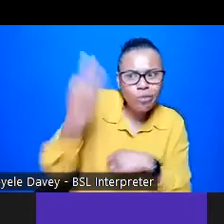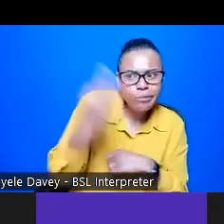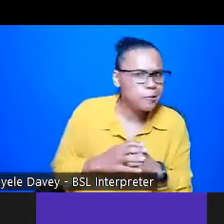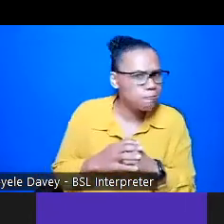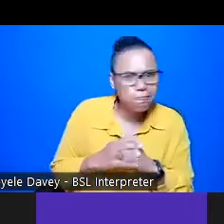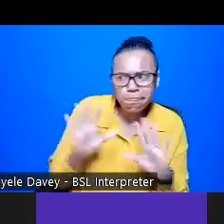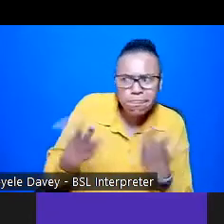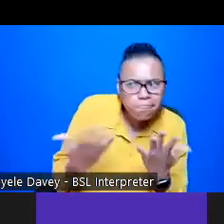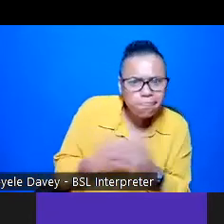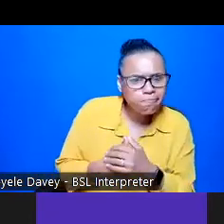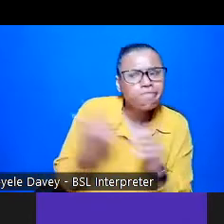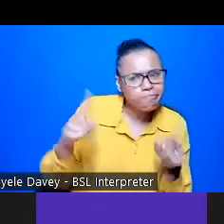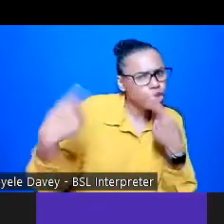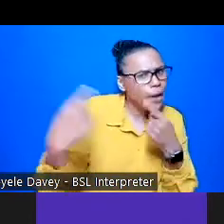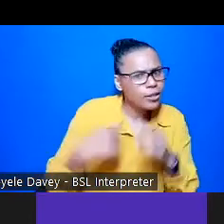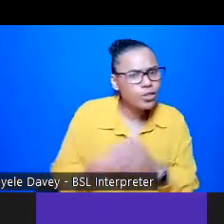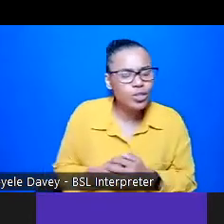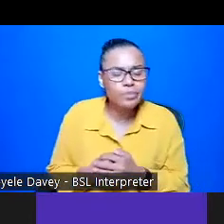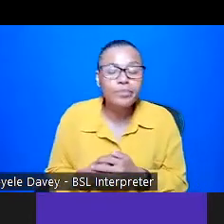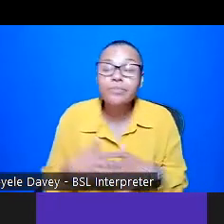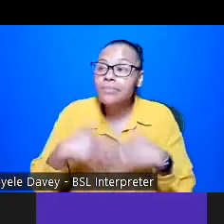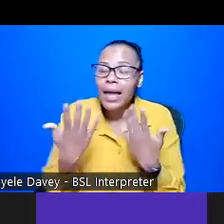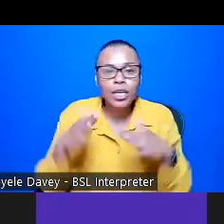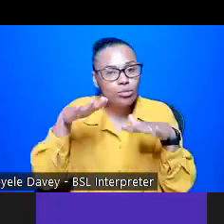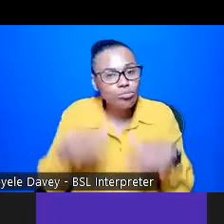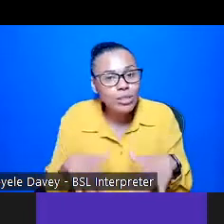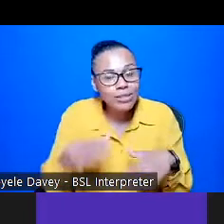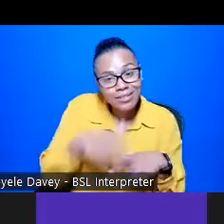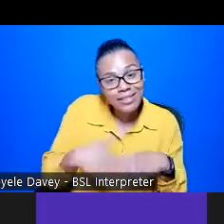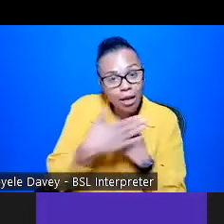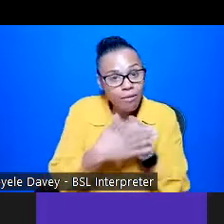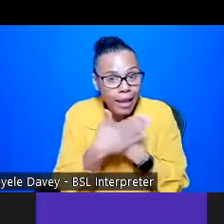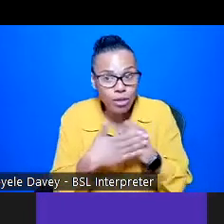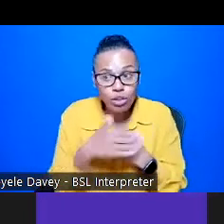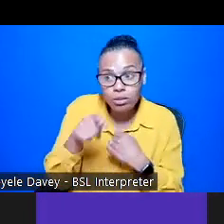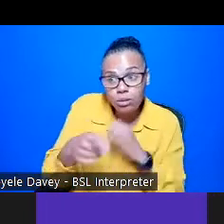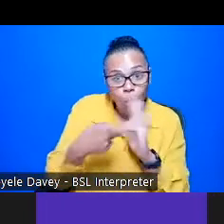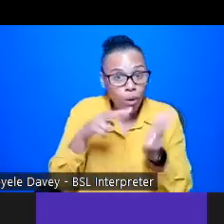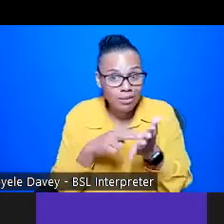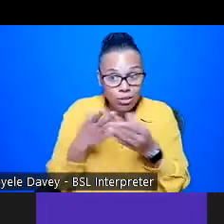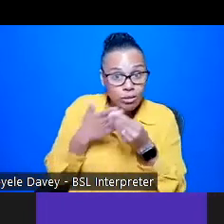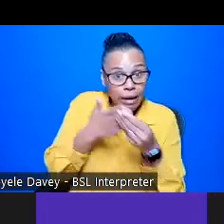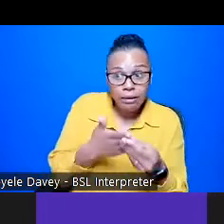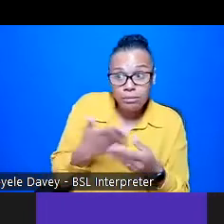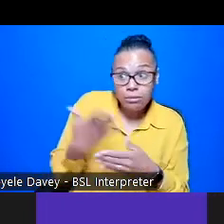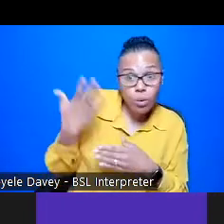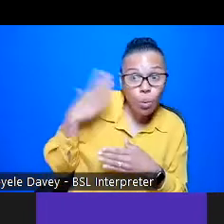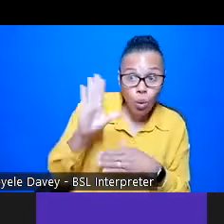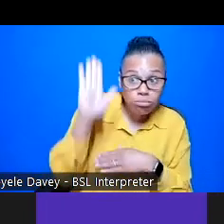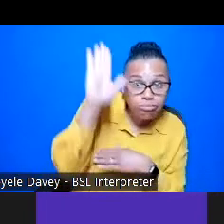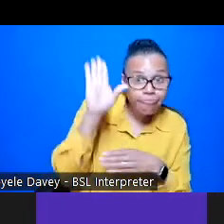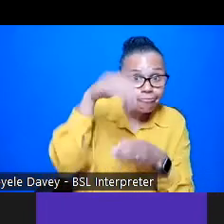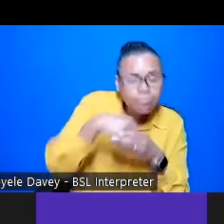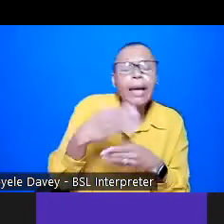As ever, if any British South Asian-led organisation would like to join BASPA Network, please get in touch directly with Sporting